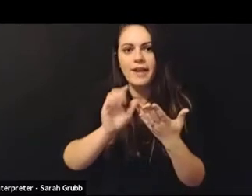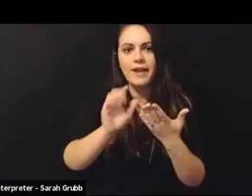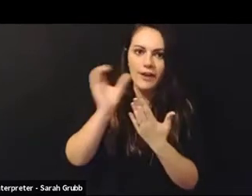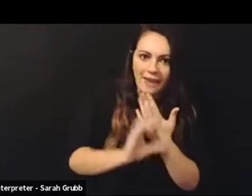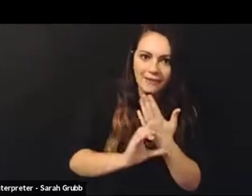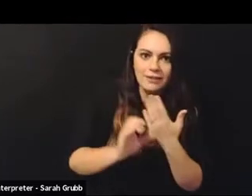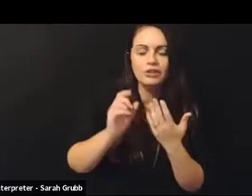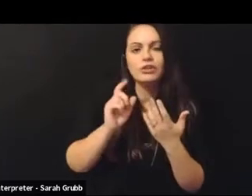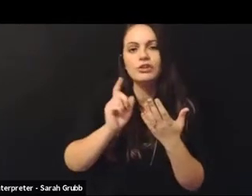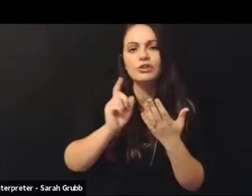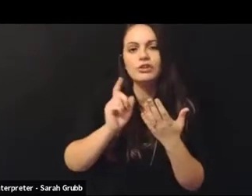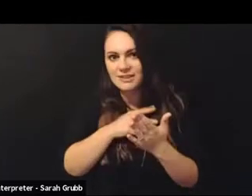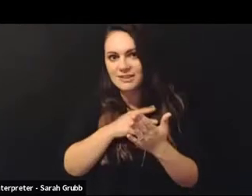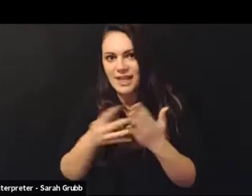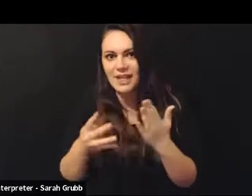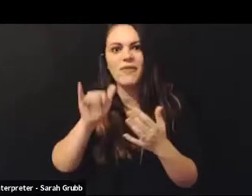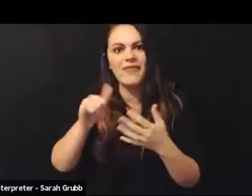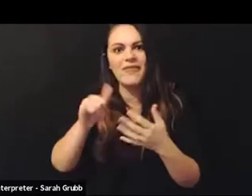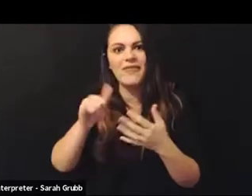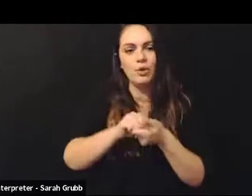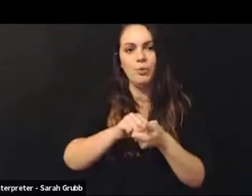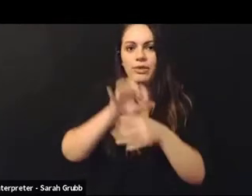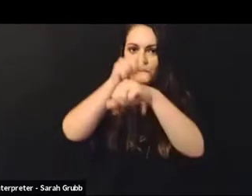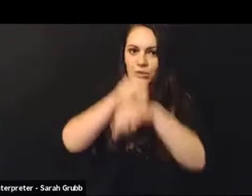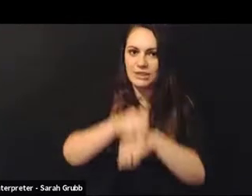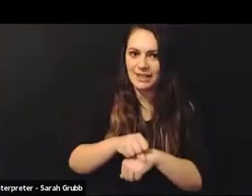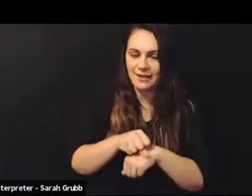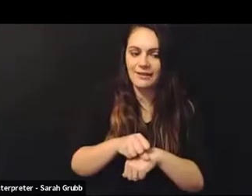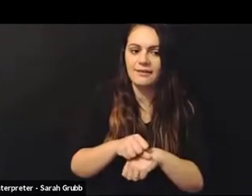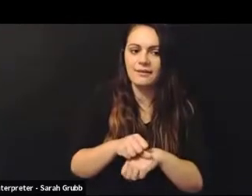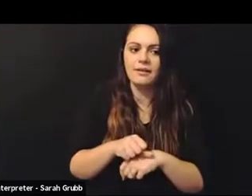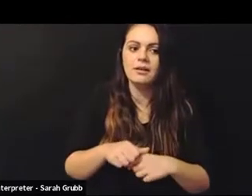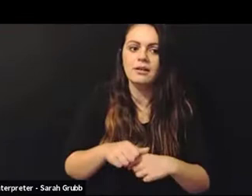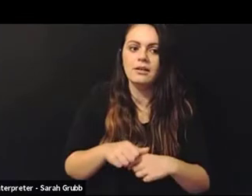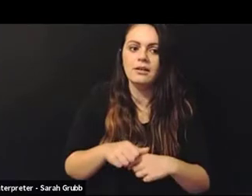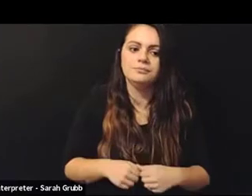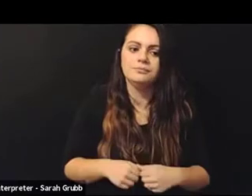routine, and never forgetting that. It's helpful if there's any way